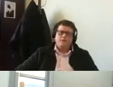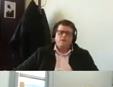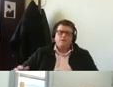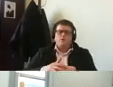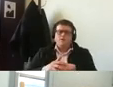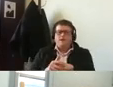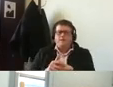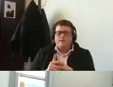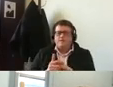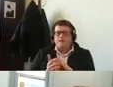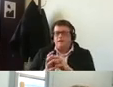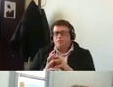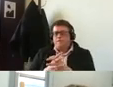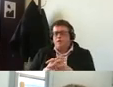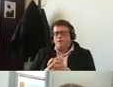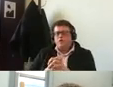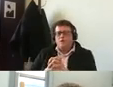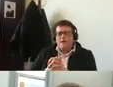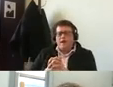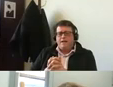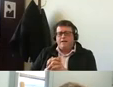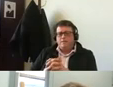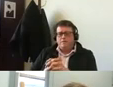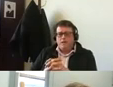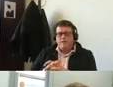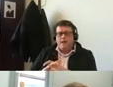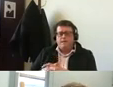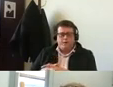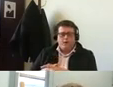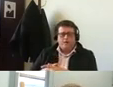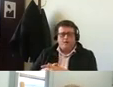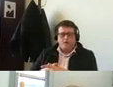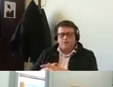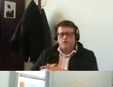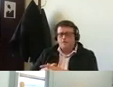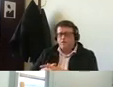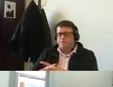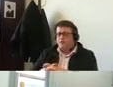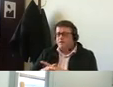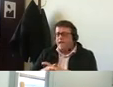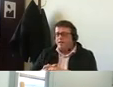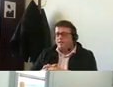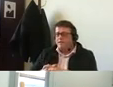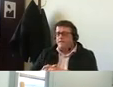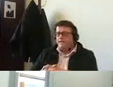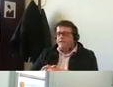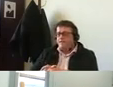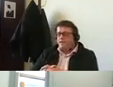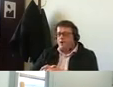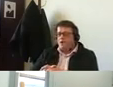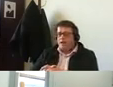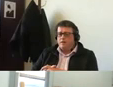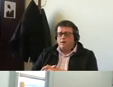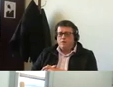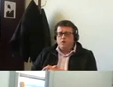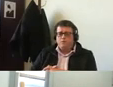No, that's a good point, Steve. And we very much come at it in that spirit. So one of the service principles of the Act is that